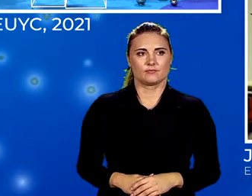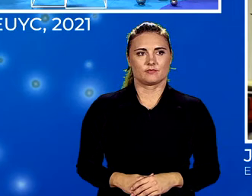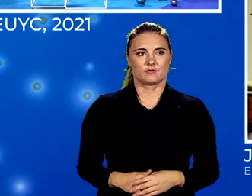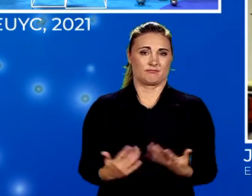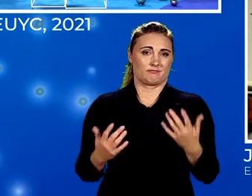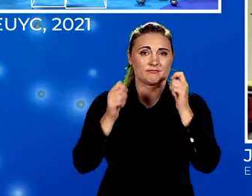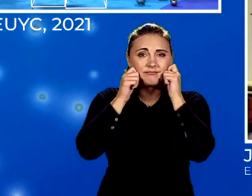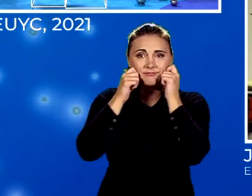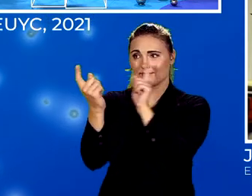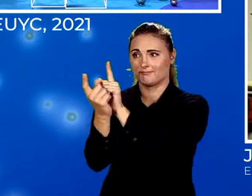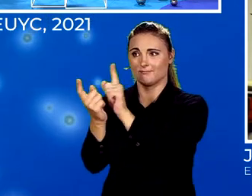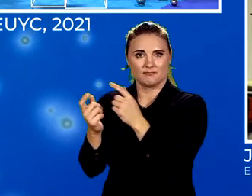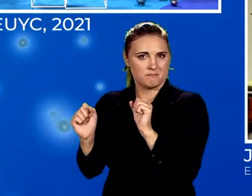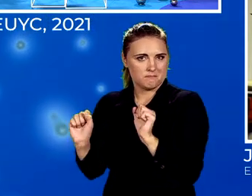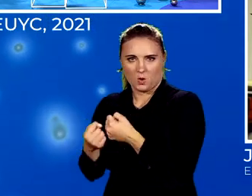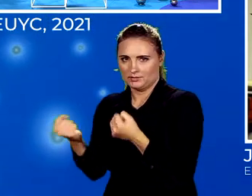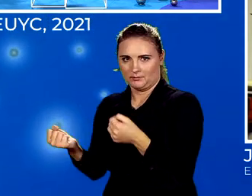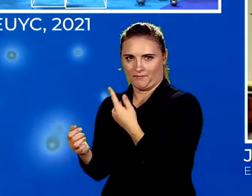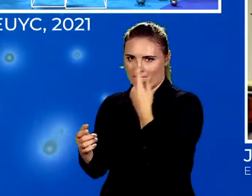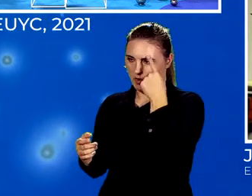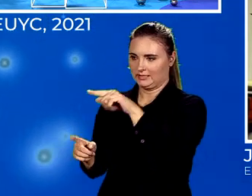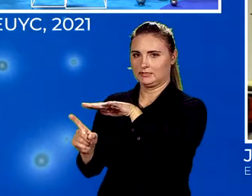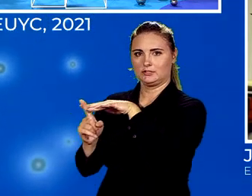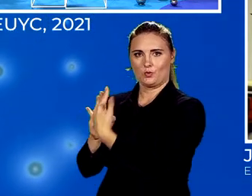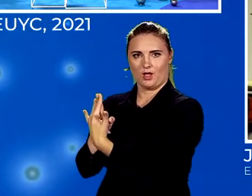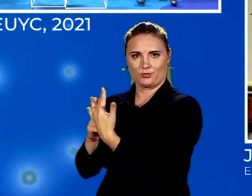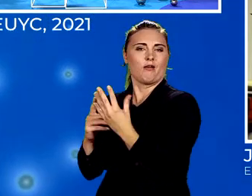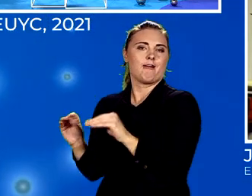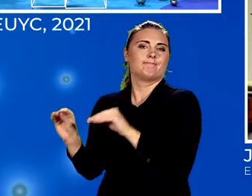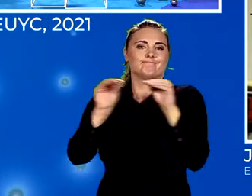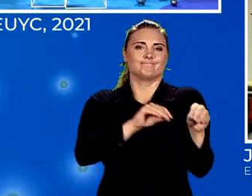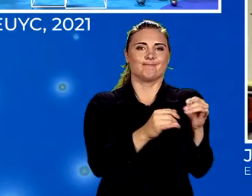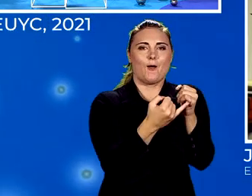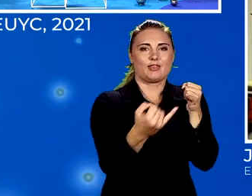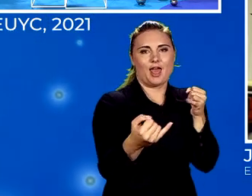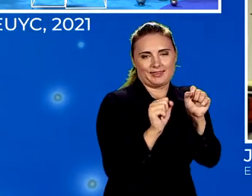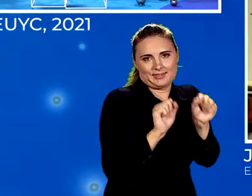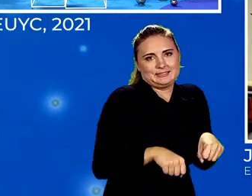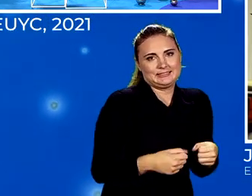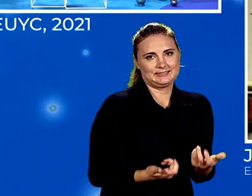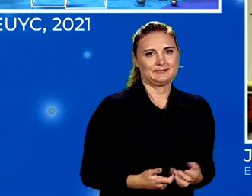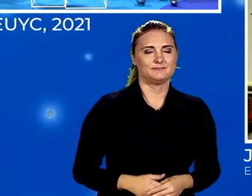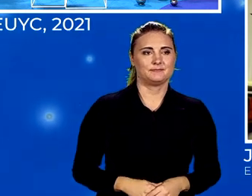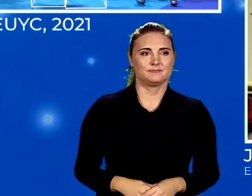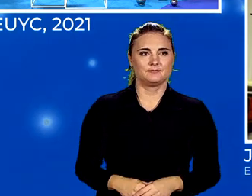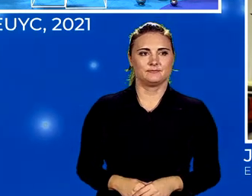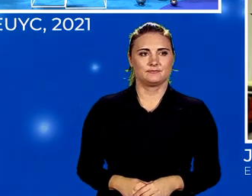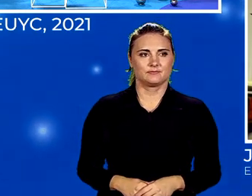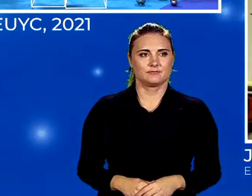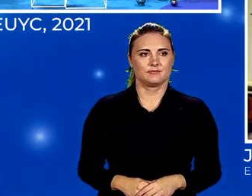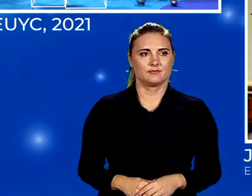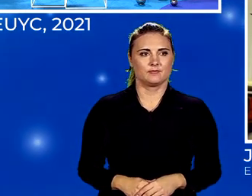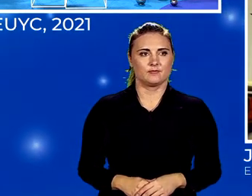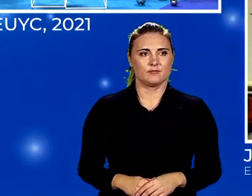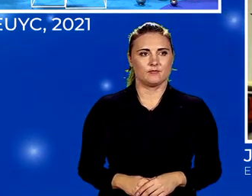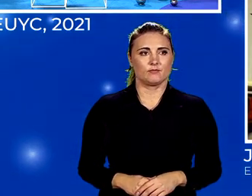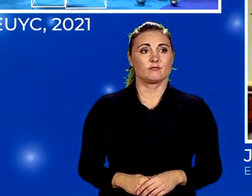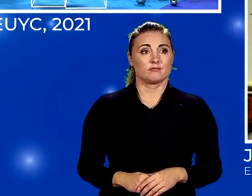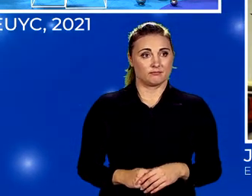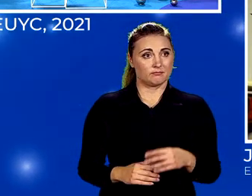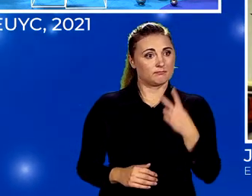our civic space and young people's participation. Among other things that we noticed, the spaces